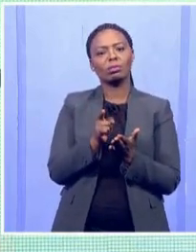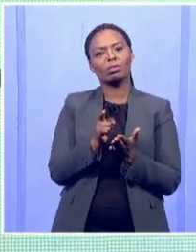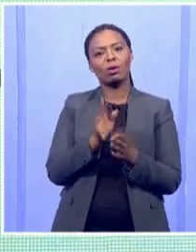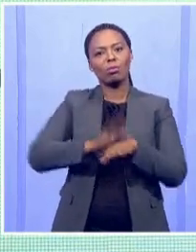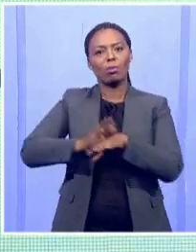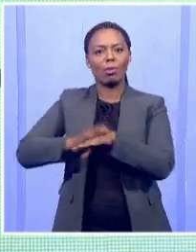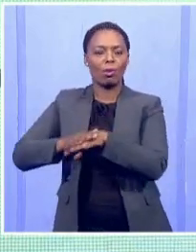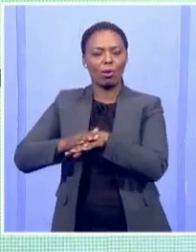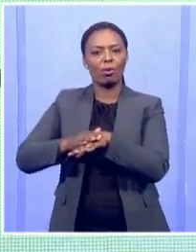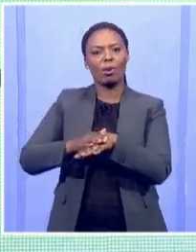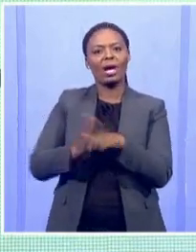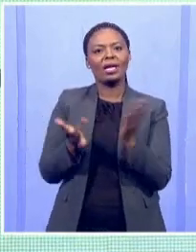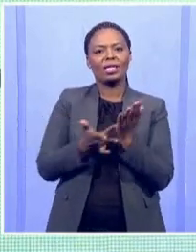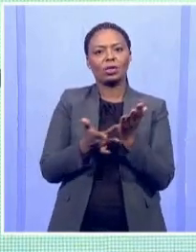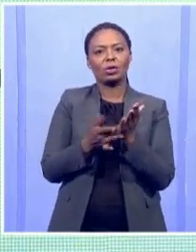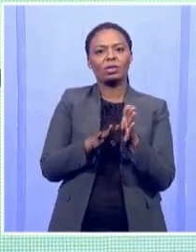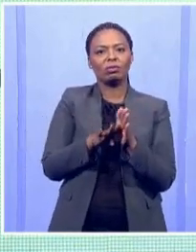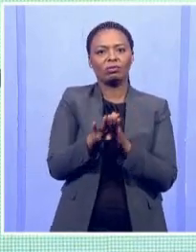the technology.